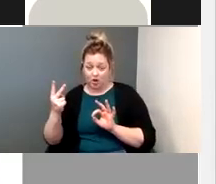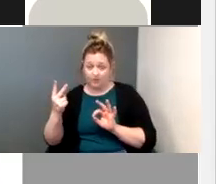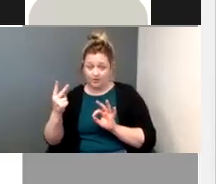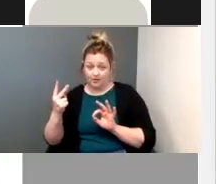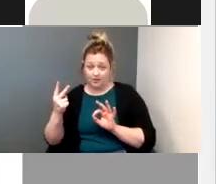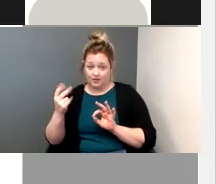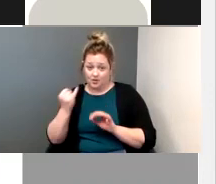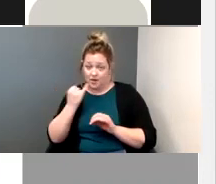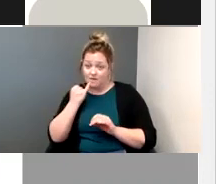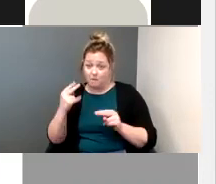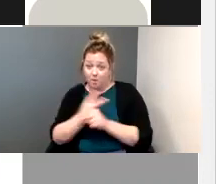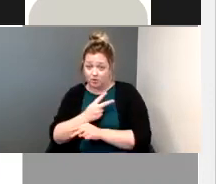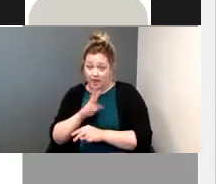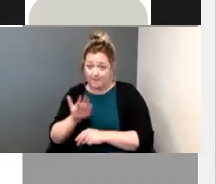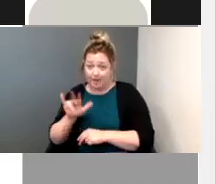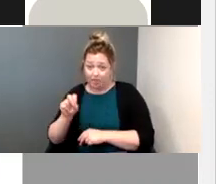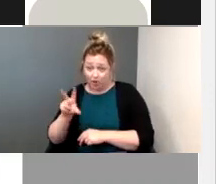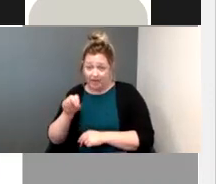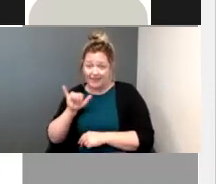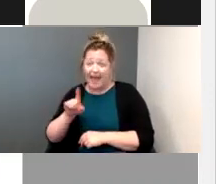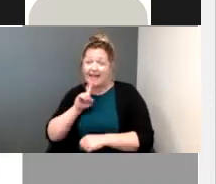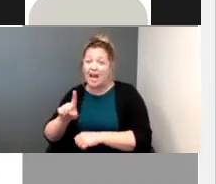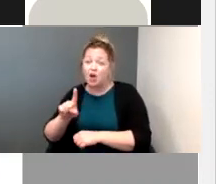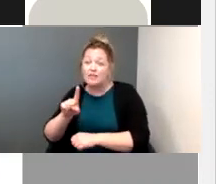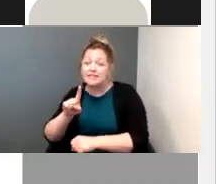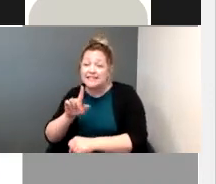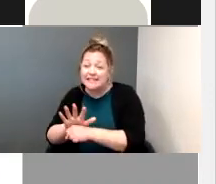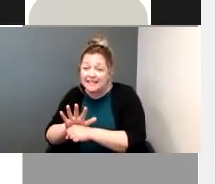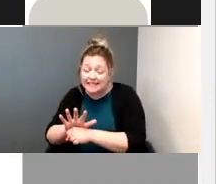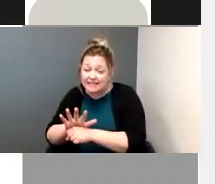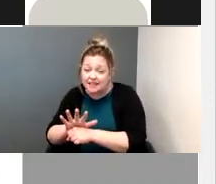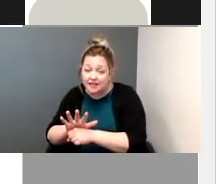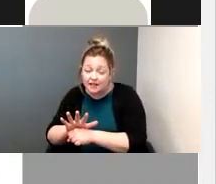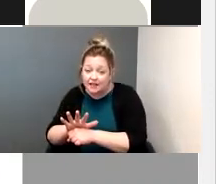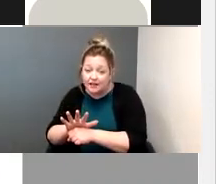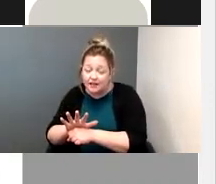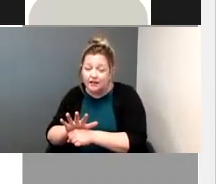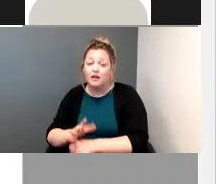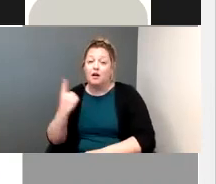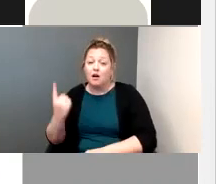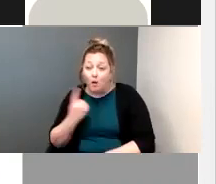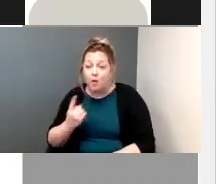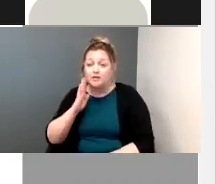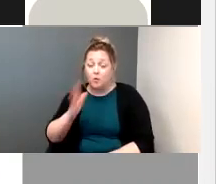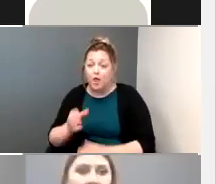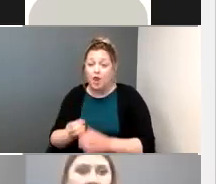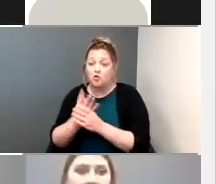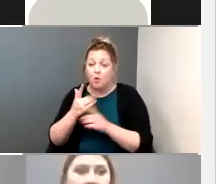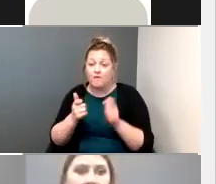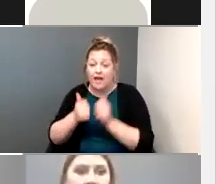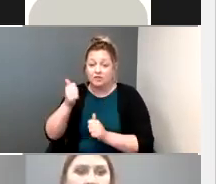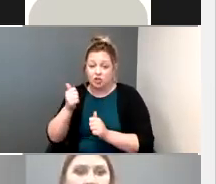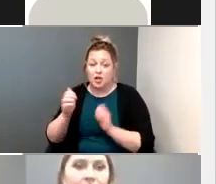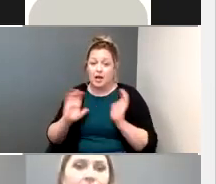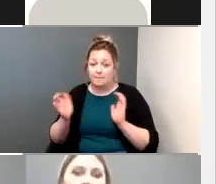are guaranteed that our equation n squared, some constant times n squared, will always grow faster than 3n squared plus 10n